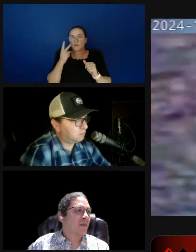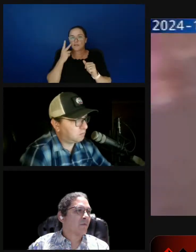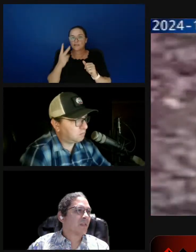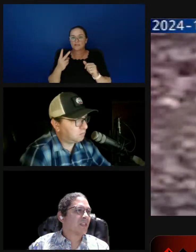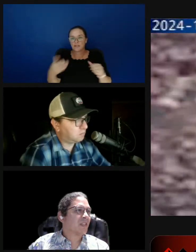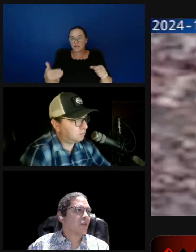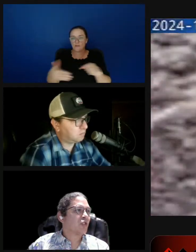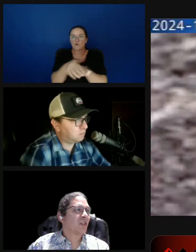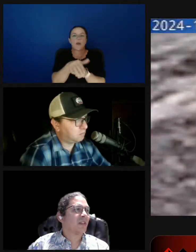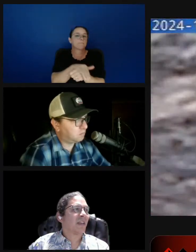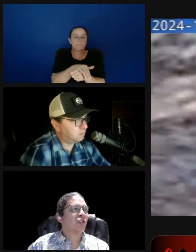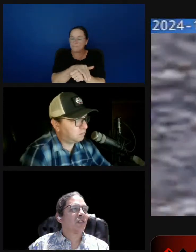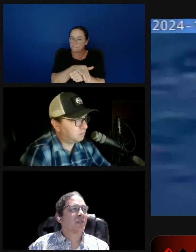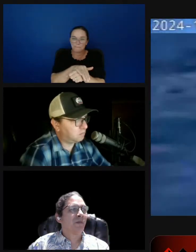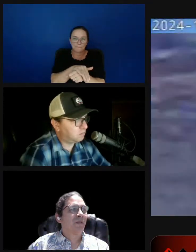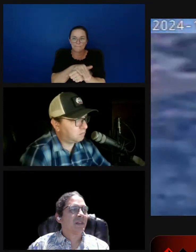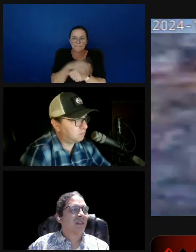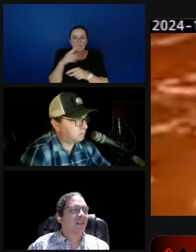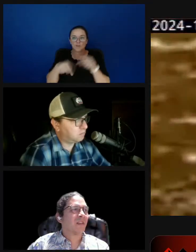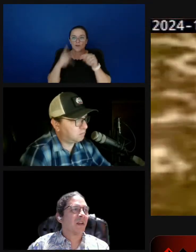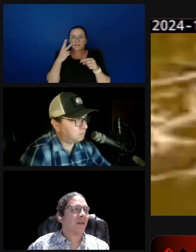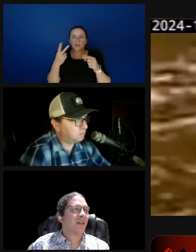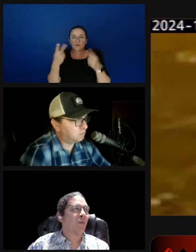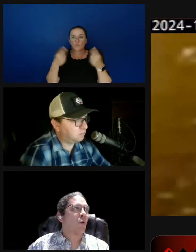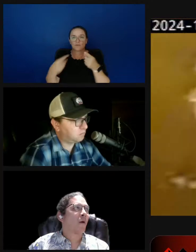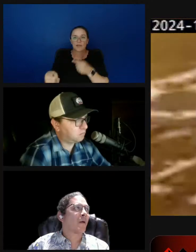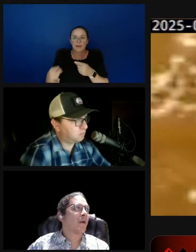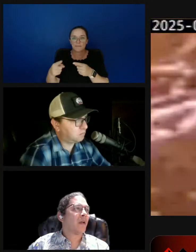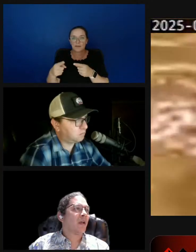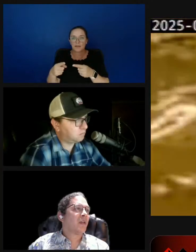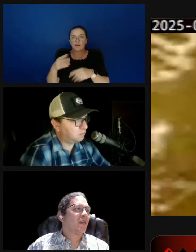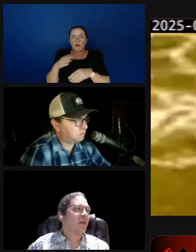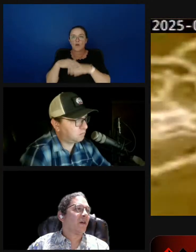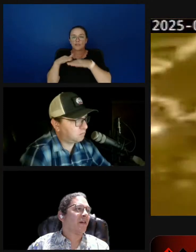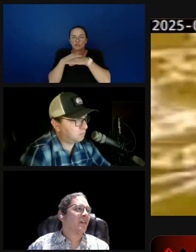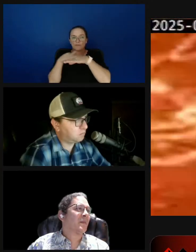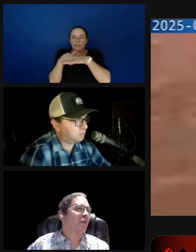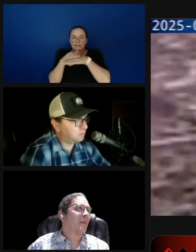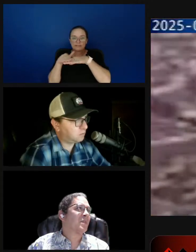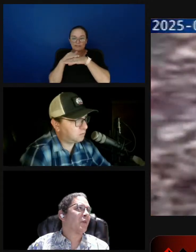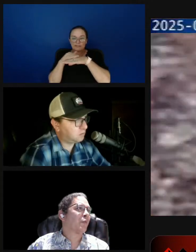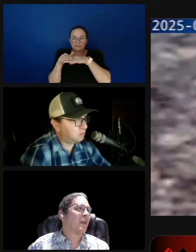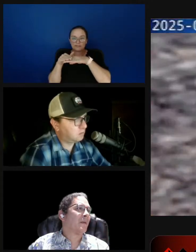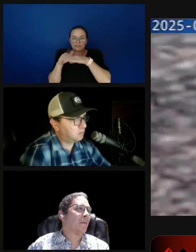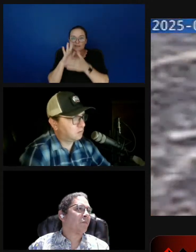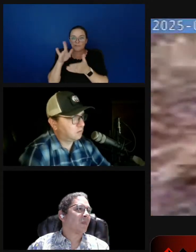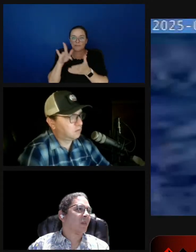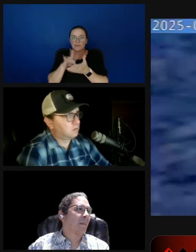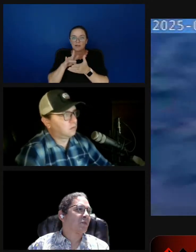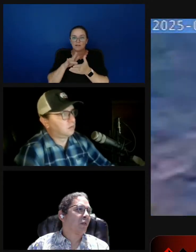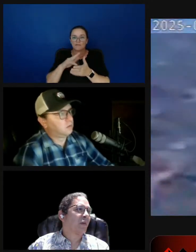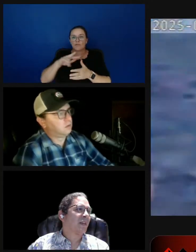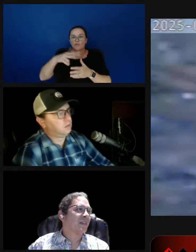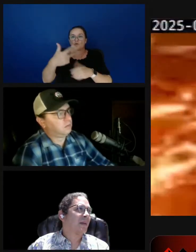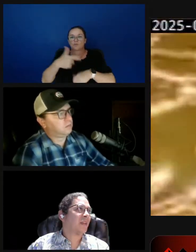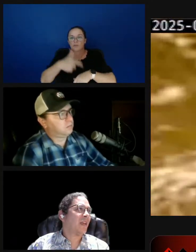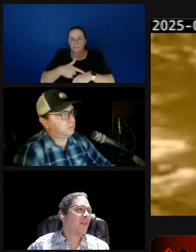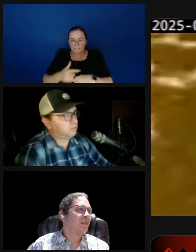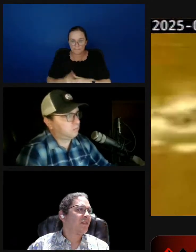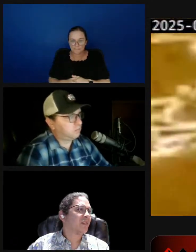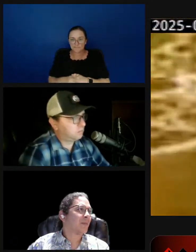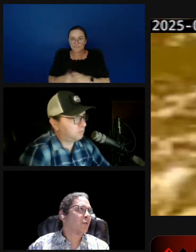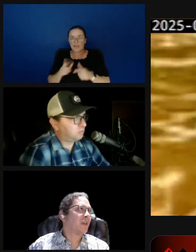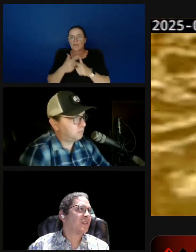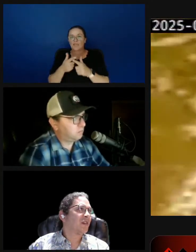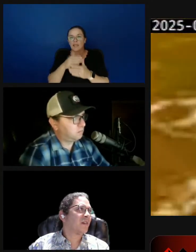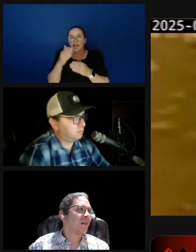up, and you don't really see much indication on the surface that it's there anymore here in the middle of episode 3. Episode 3 is about to